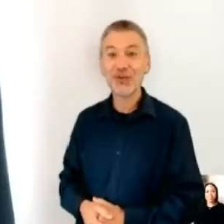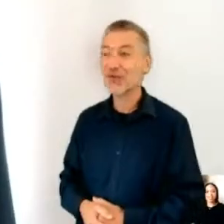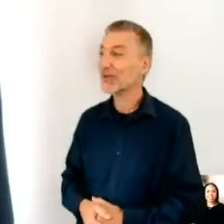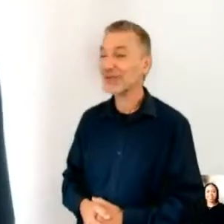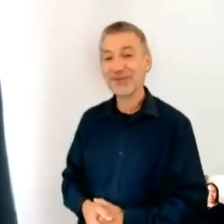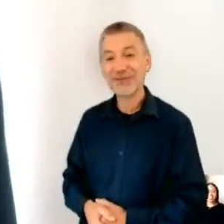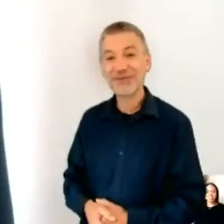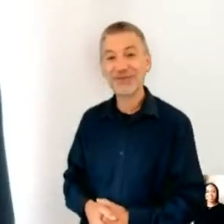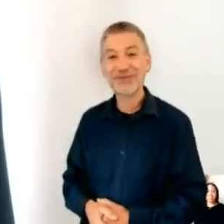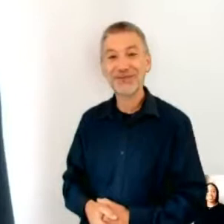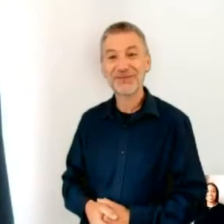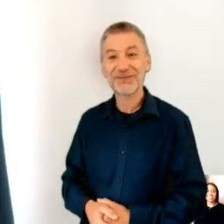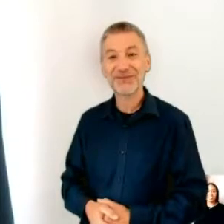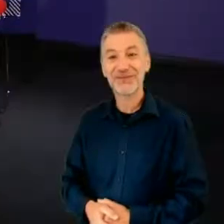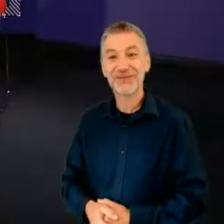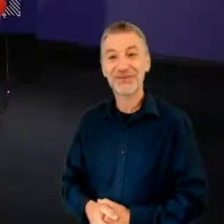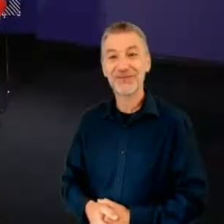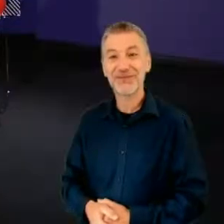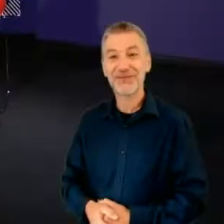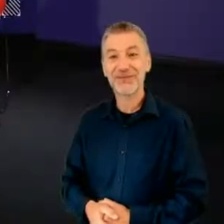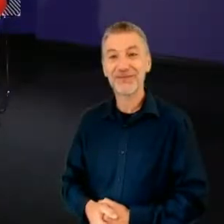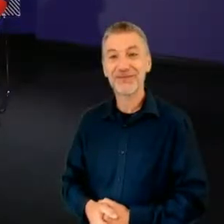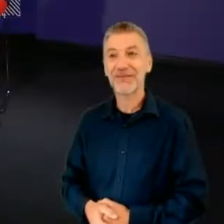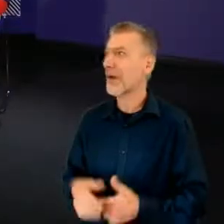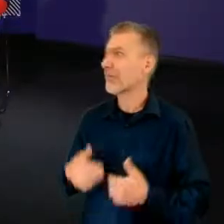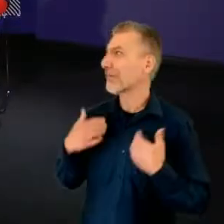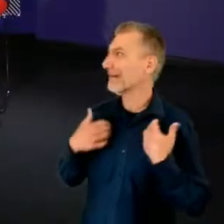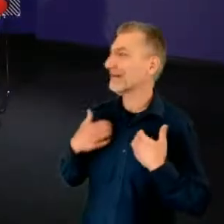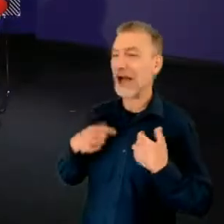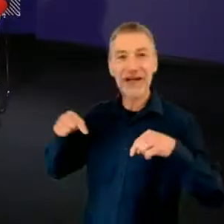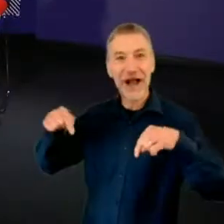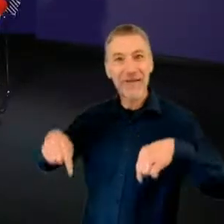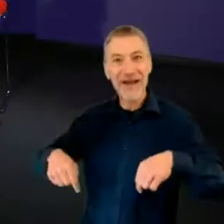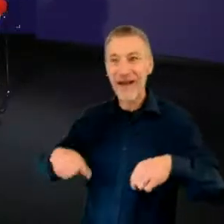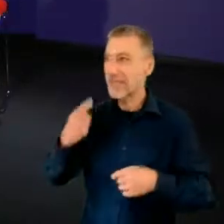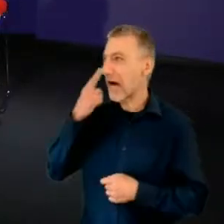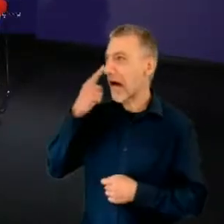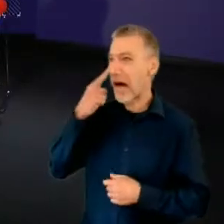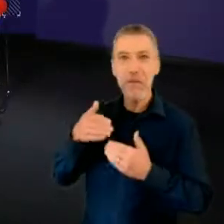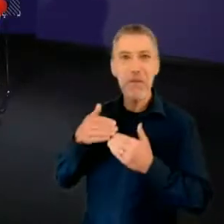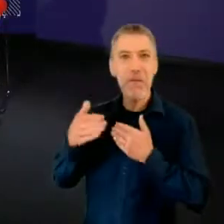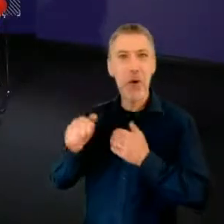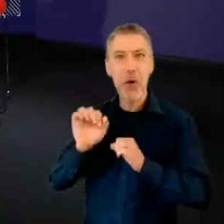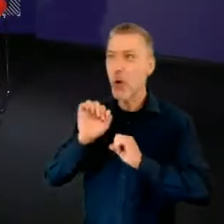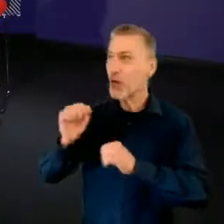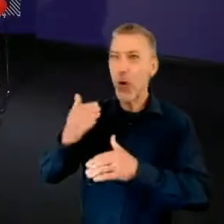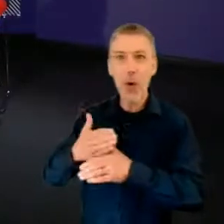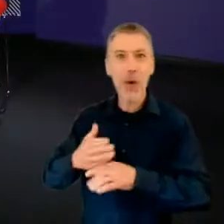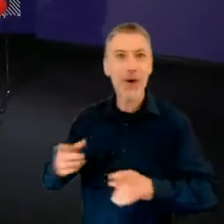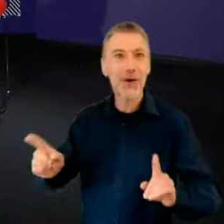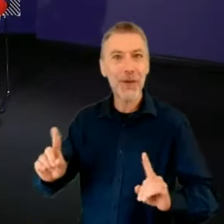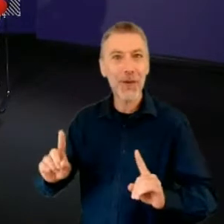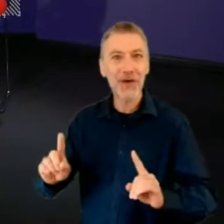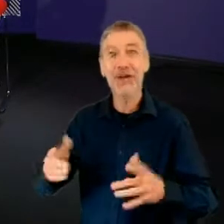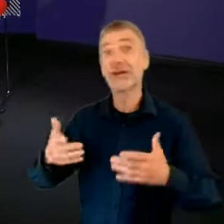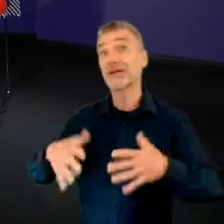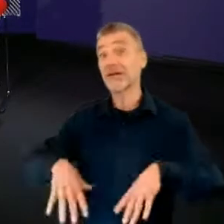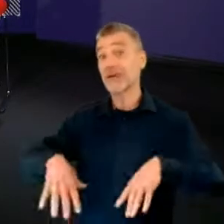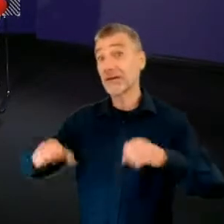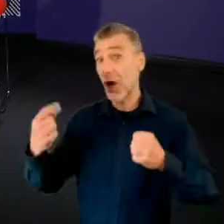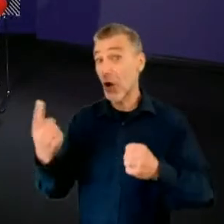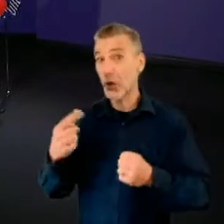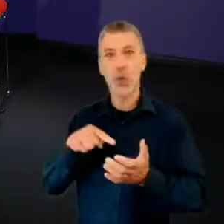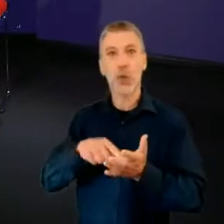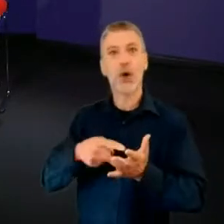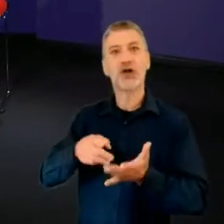you? Really good, thank you so much. Excited to be here and find out more about what you guys do. So let's start off with Tom. How did you